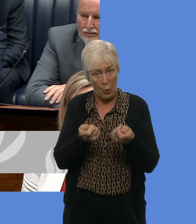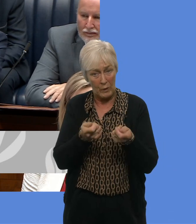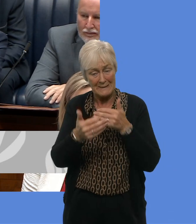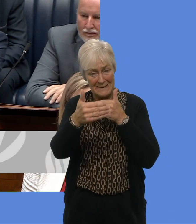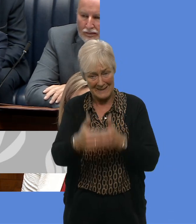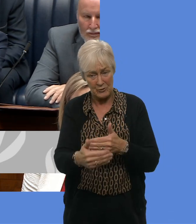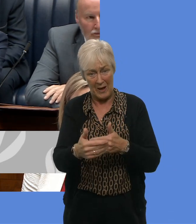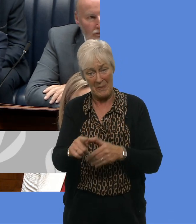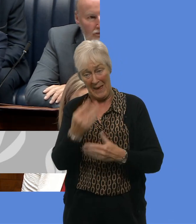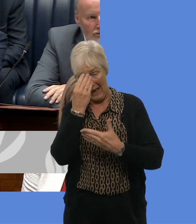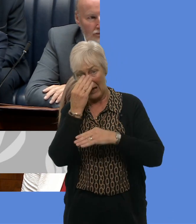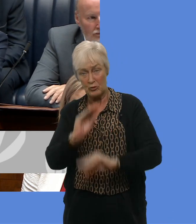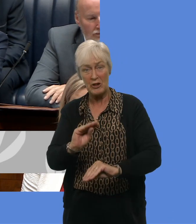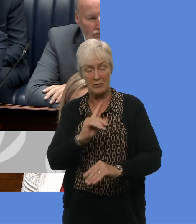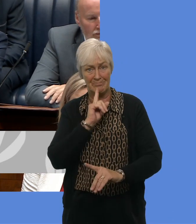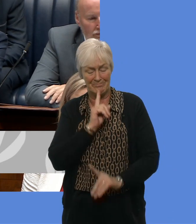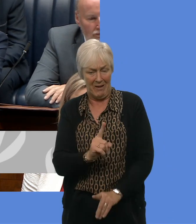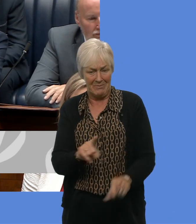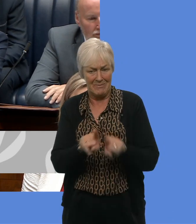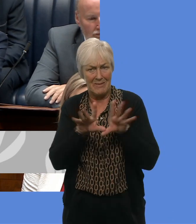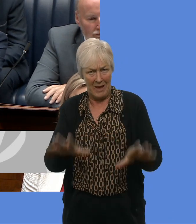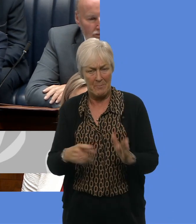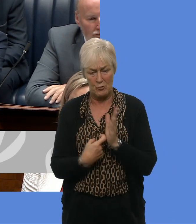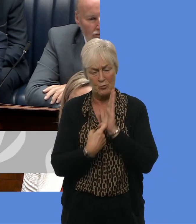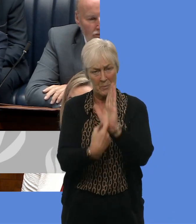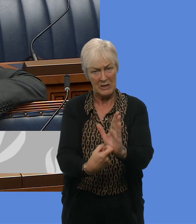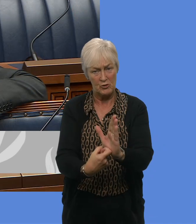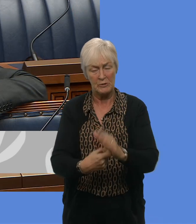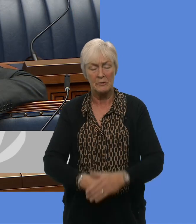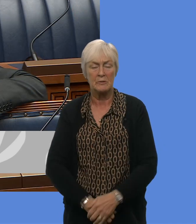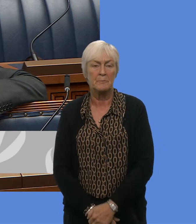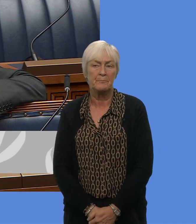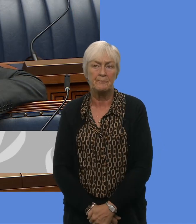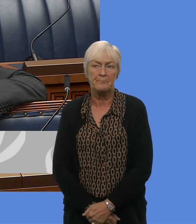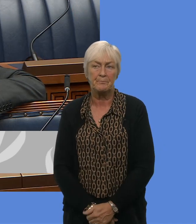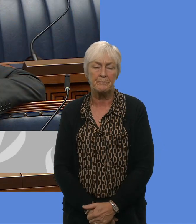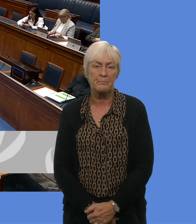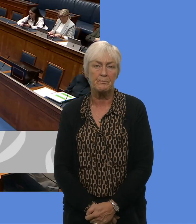of Education also highlighted and made recommendations upon. Jill Guy.